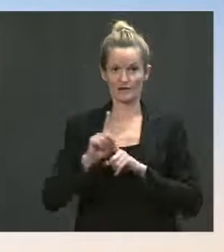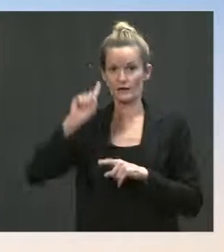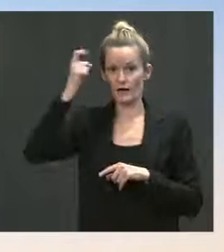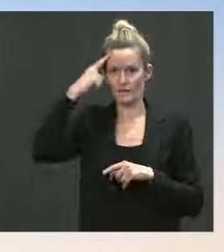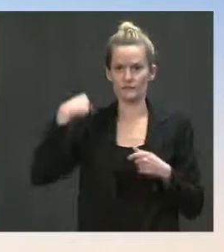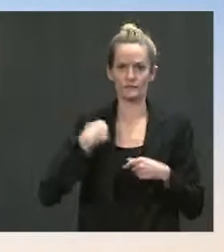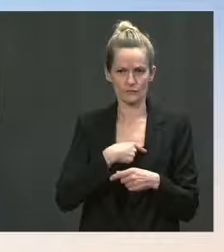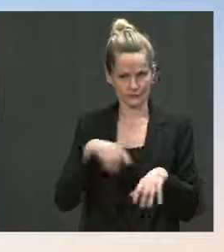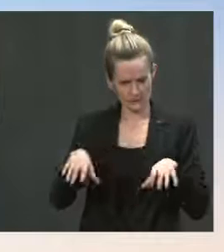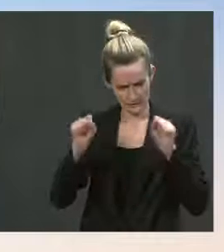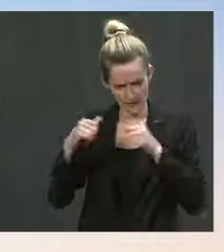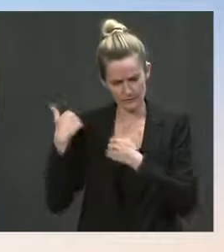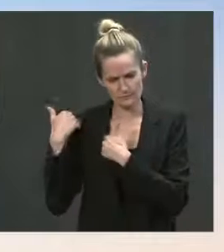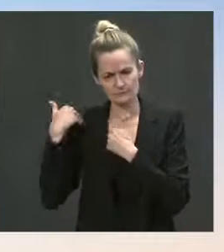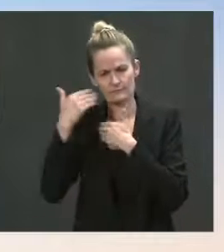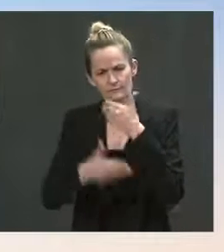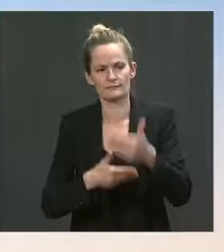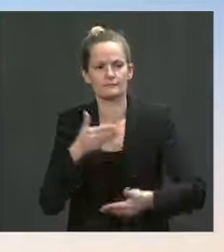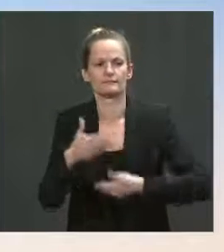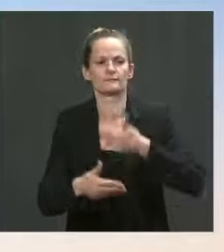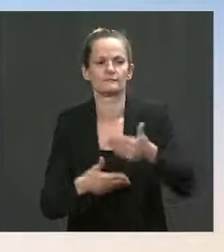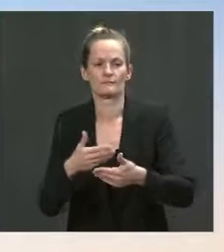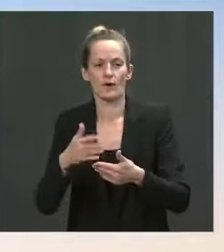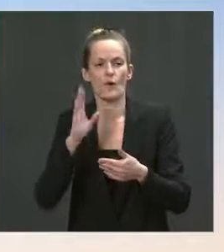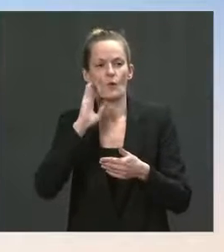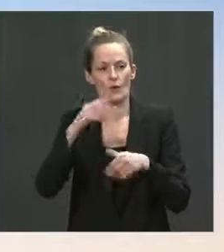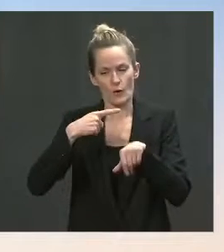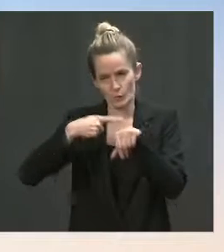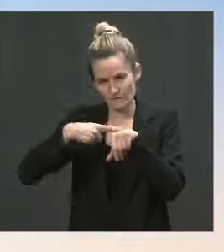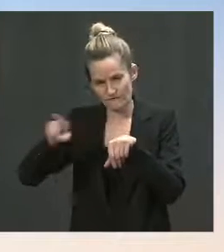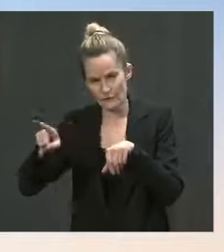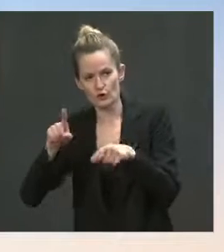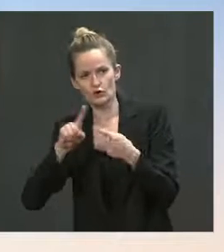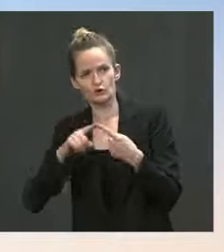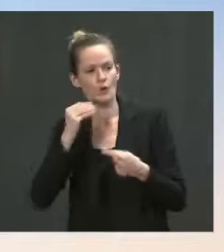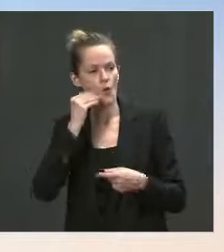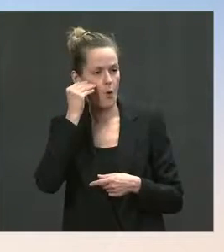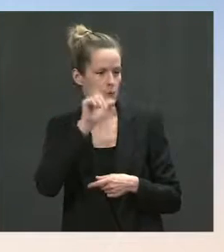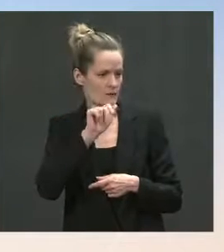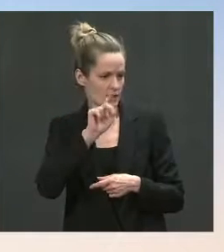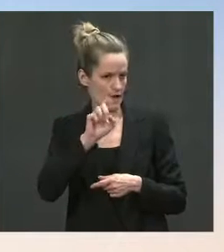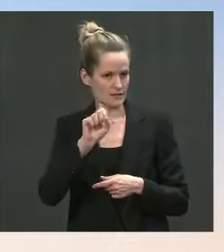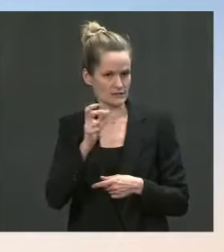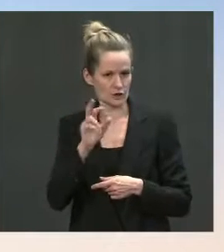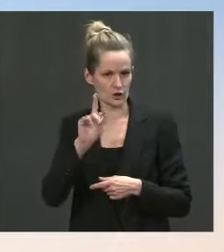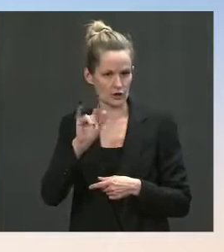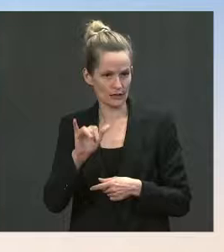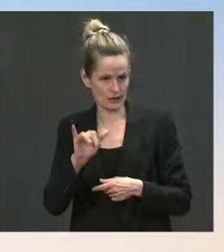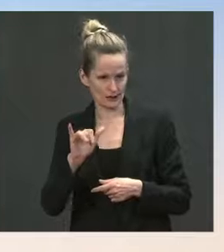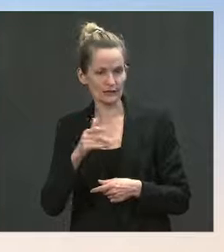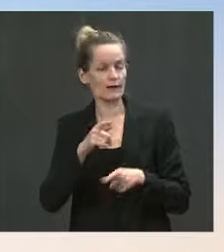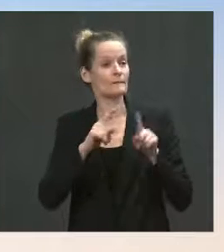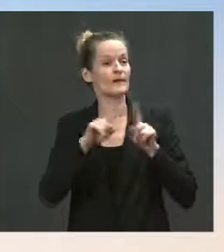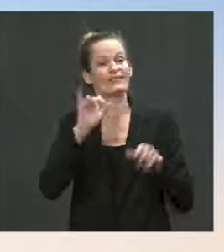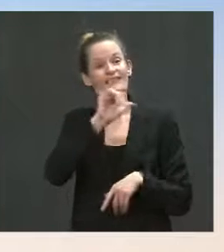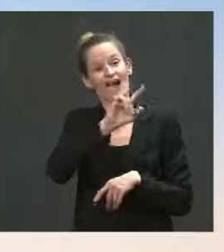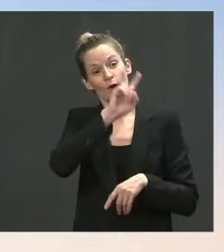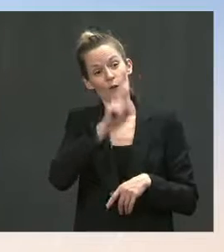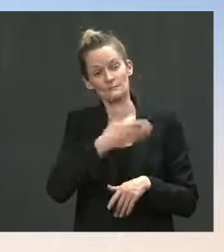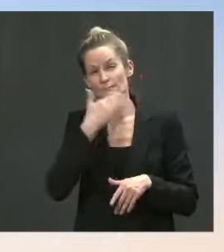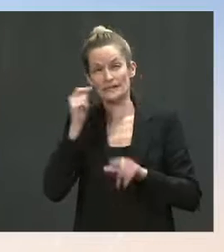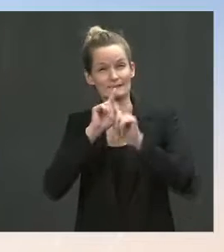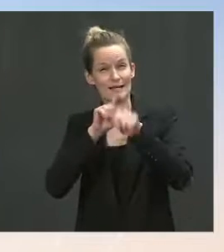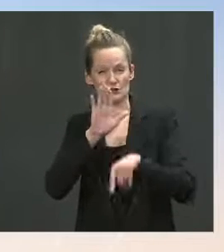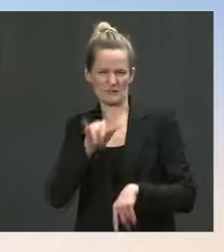you to the Department of Homeland Security on any. The Department of Homeland Security would be the best entity to talk to about any additional assistance or any